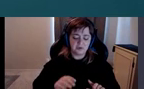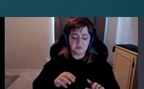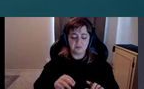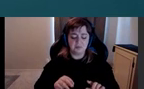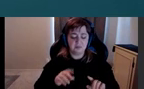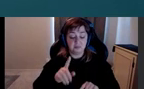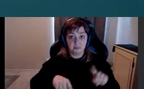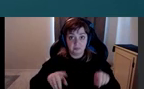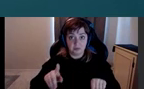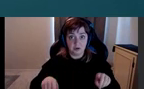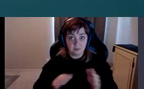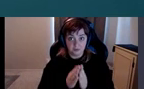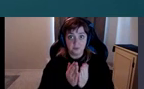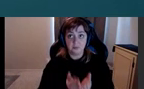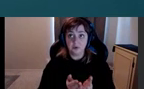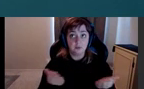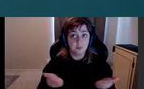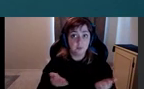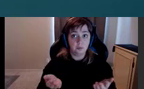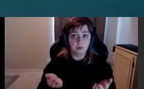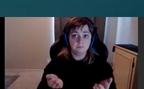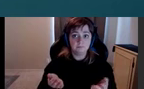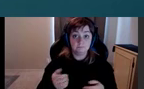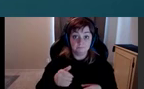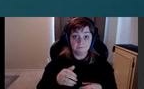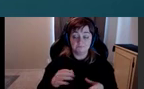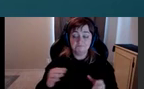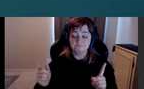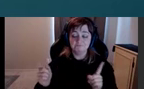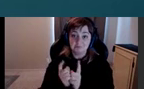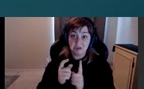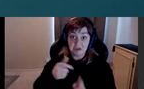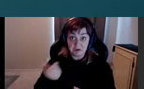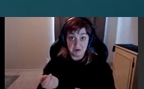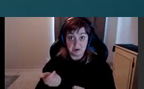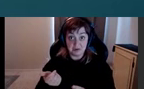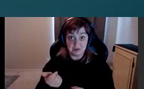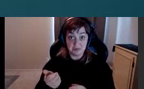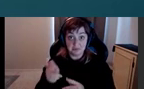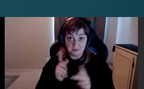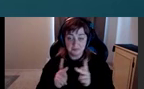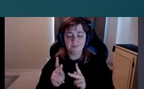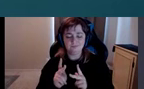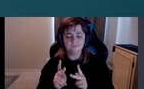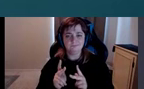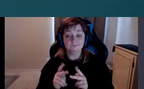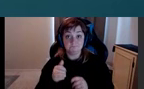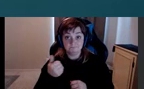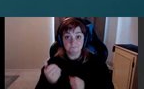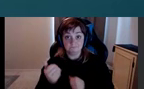books. And really the definition of diversity